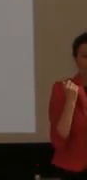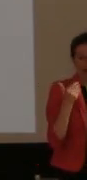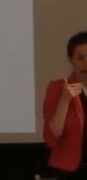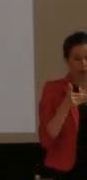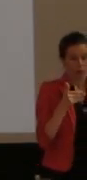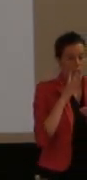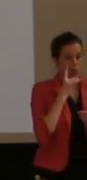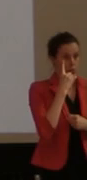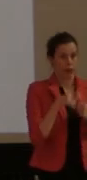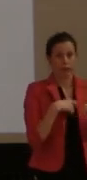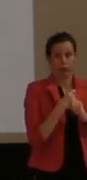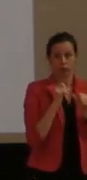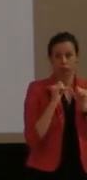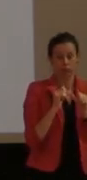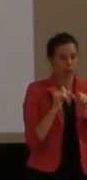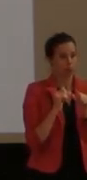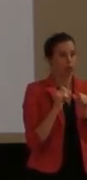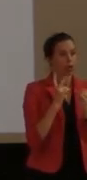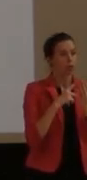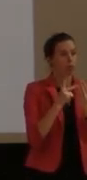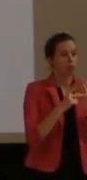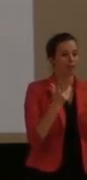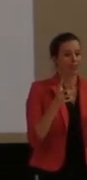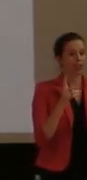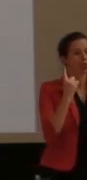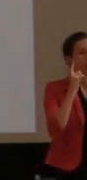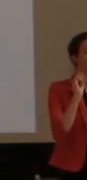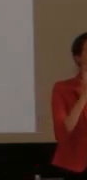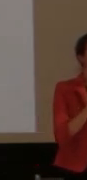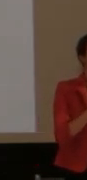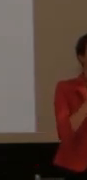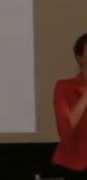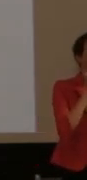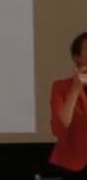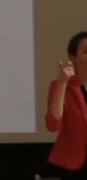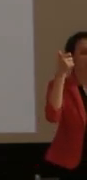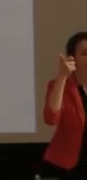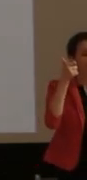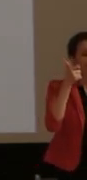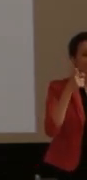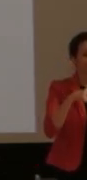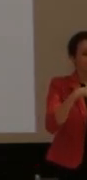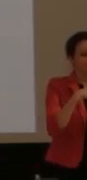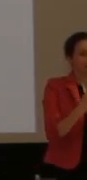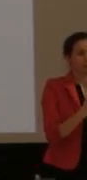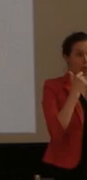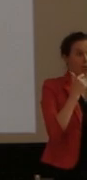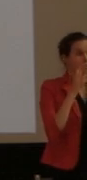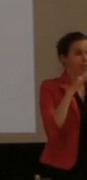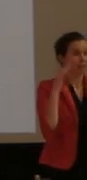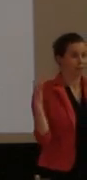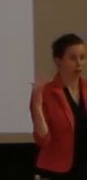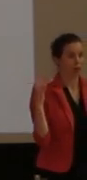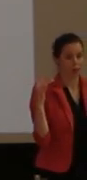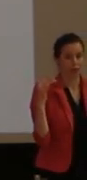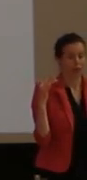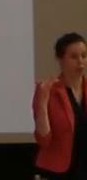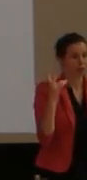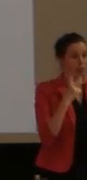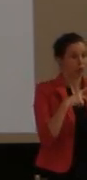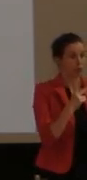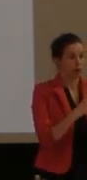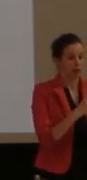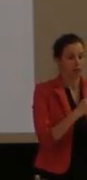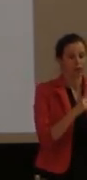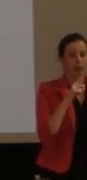on. The program is already one of the largest and certainly one of the most diverse research cohort programs, and